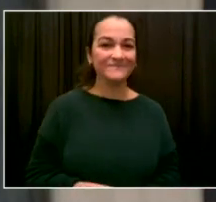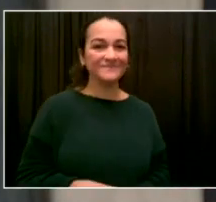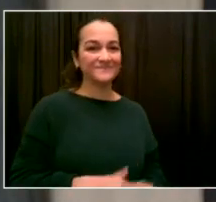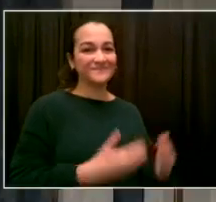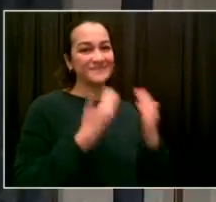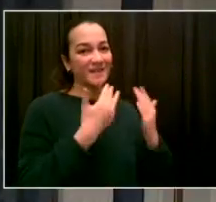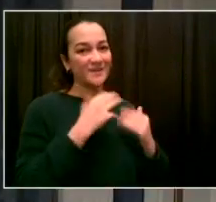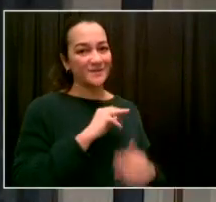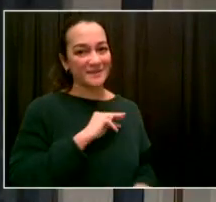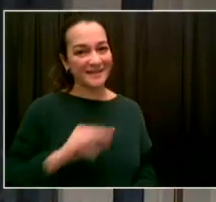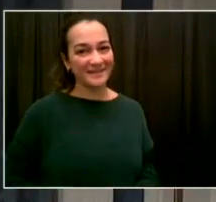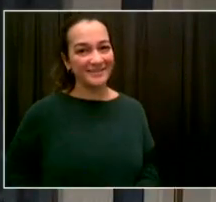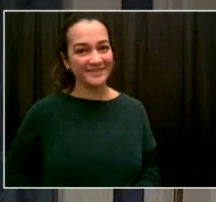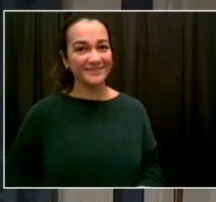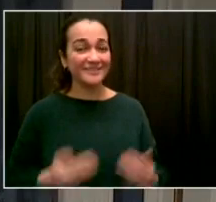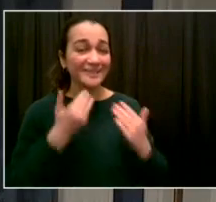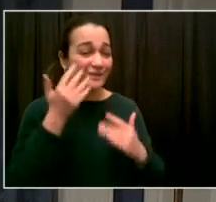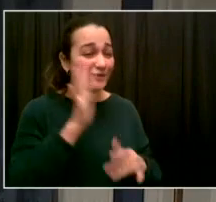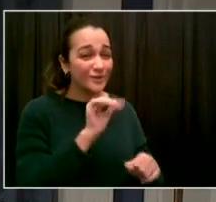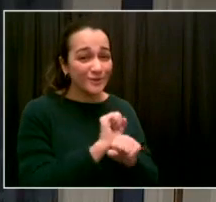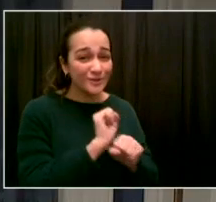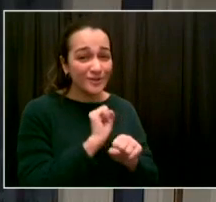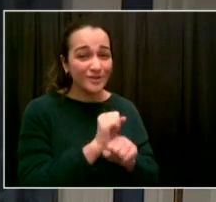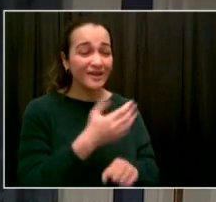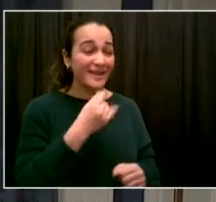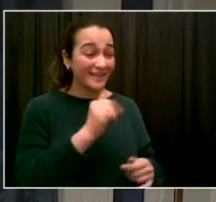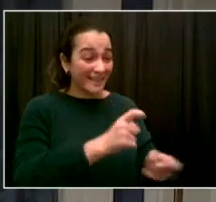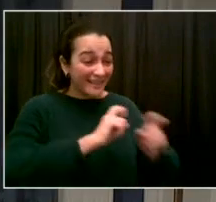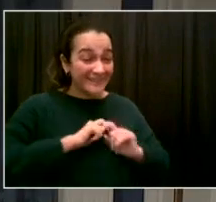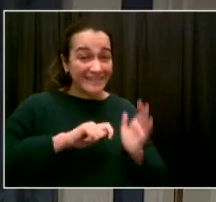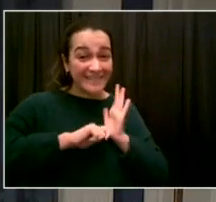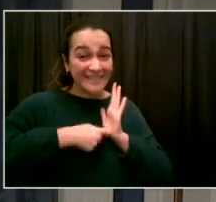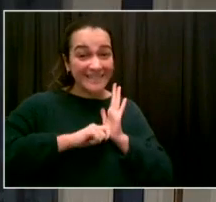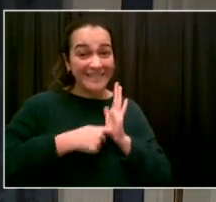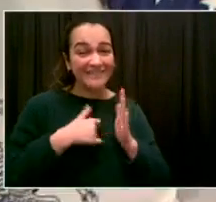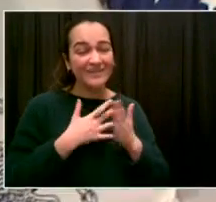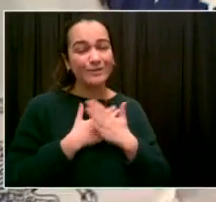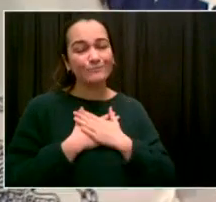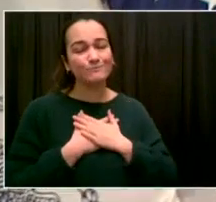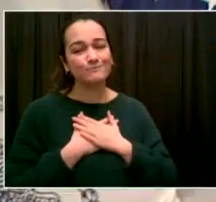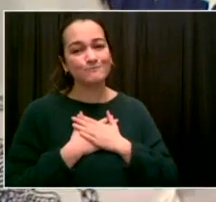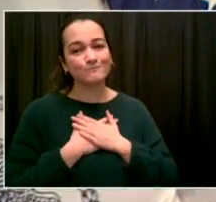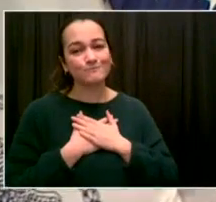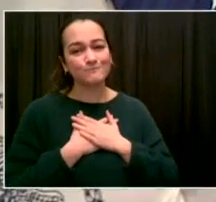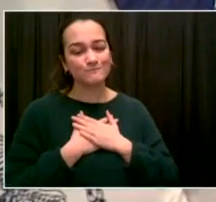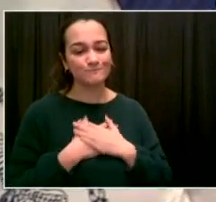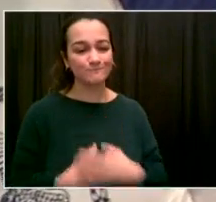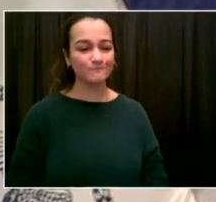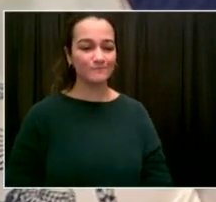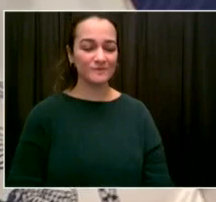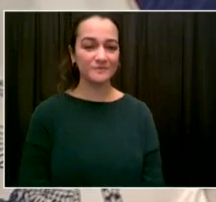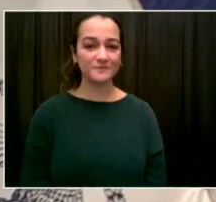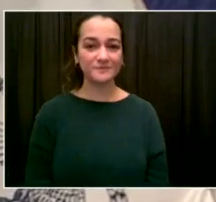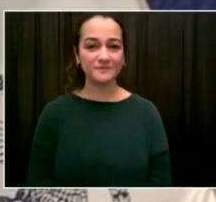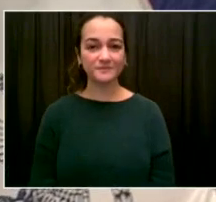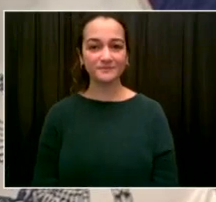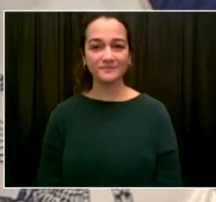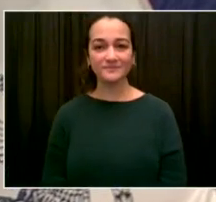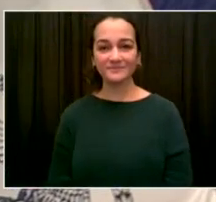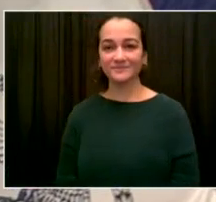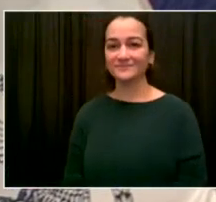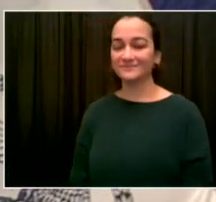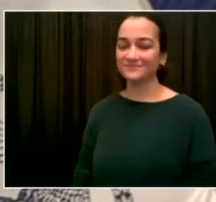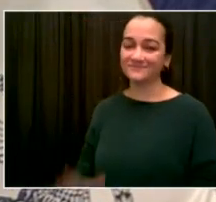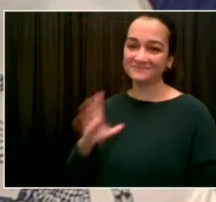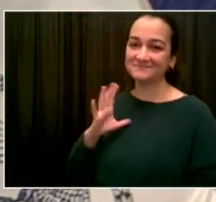love you back. Thank you. Thank you, Senator. All right, everyone, as we continue, every time we gather, we